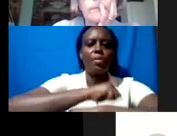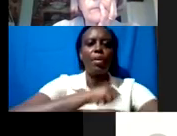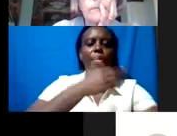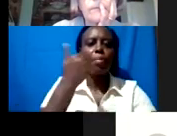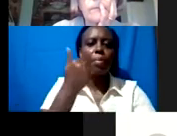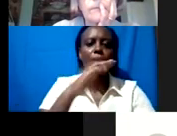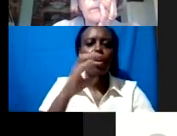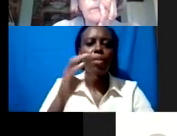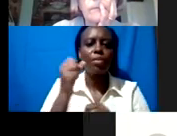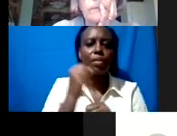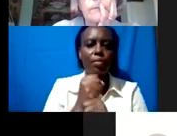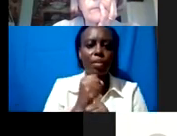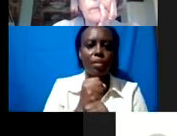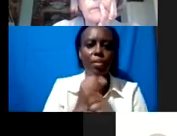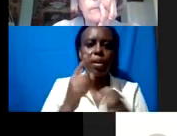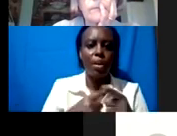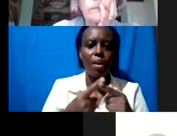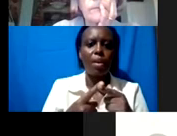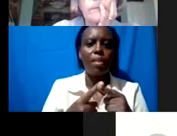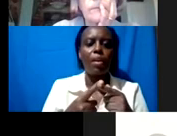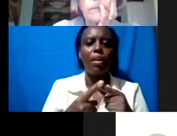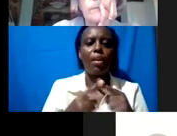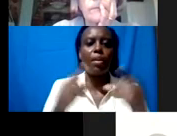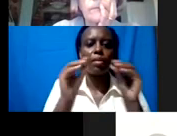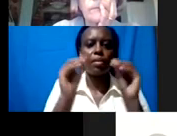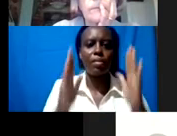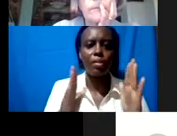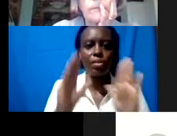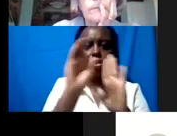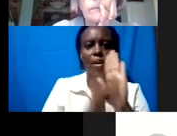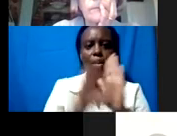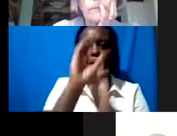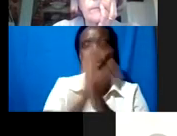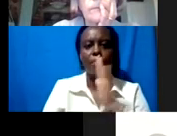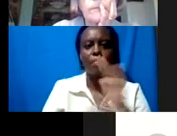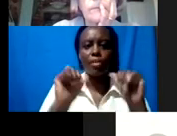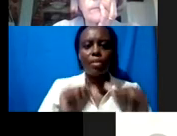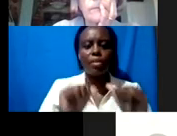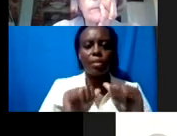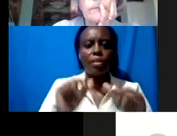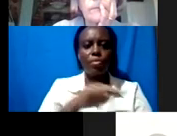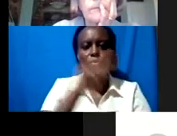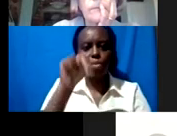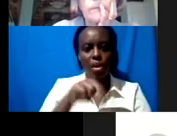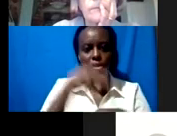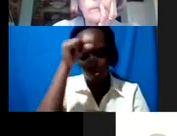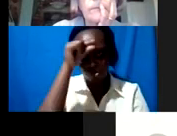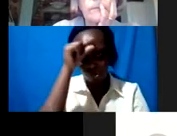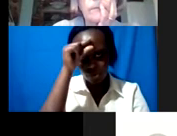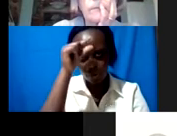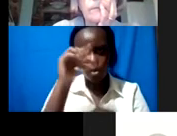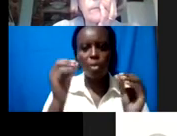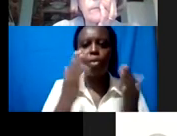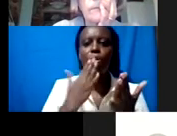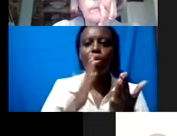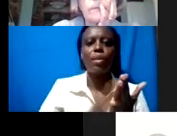county function, and then teachers, a curriculum, and other things remain to national government. No recommendations